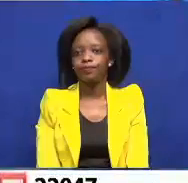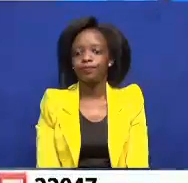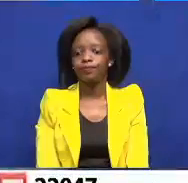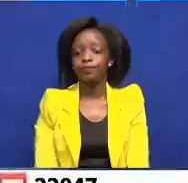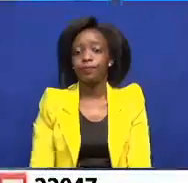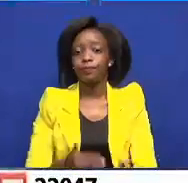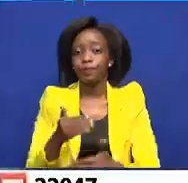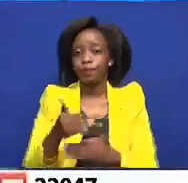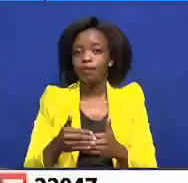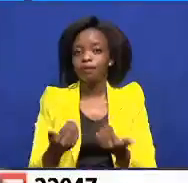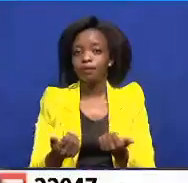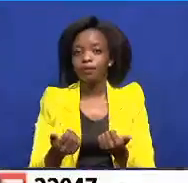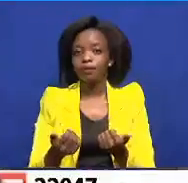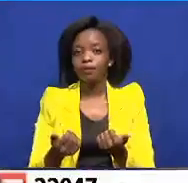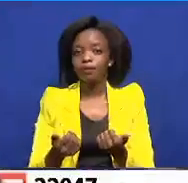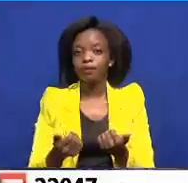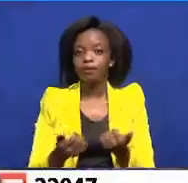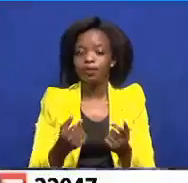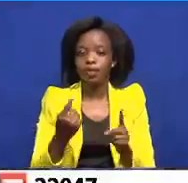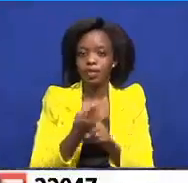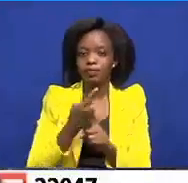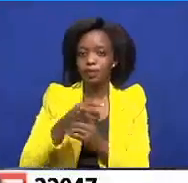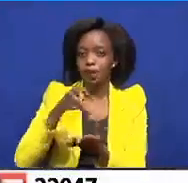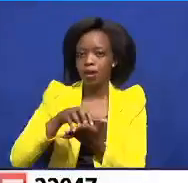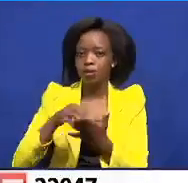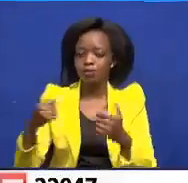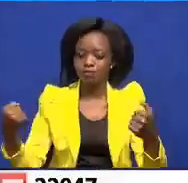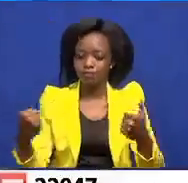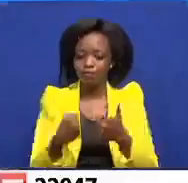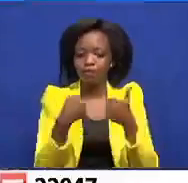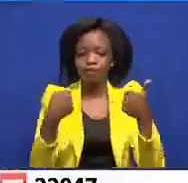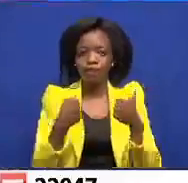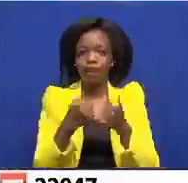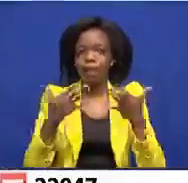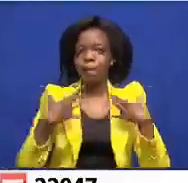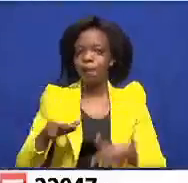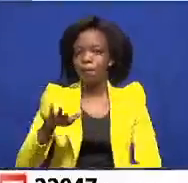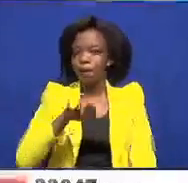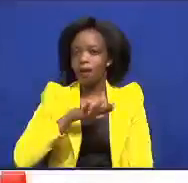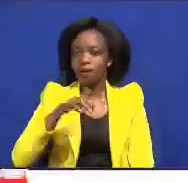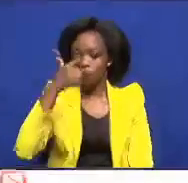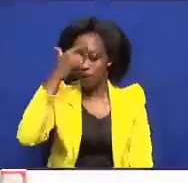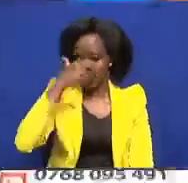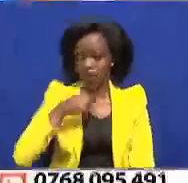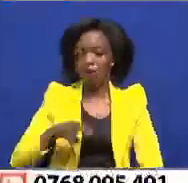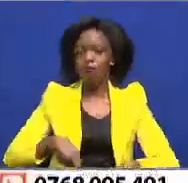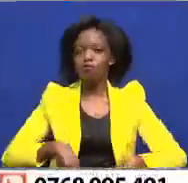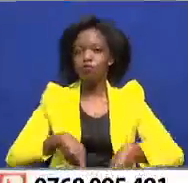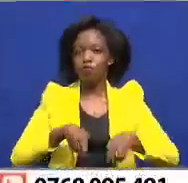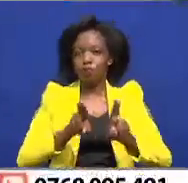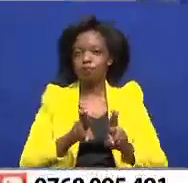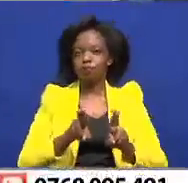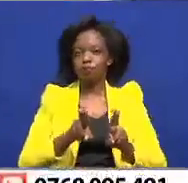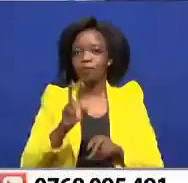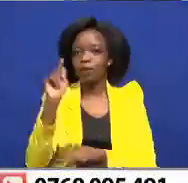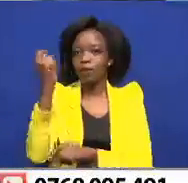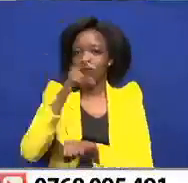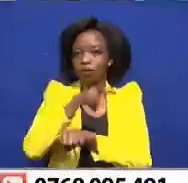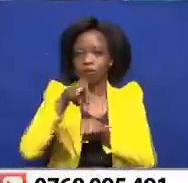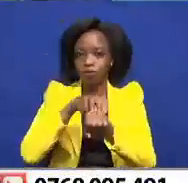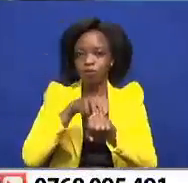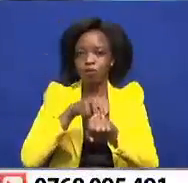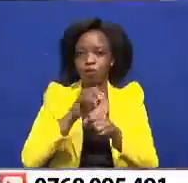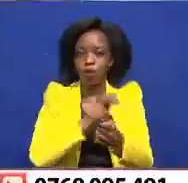After incessant hit and run cases of pedestrians on various points along the Thika superhighway, the Kenya National